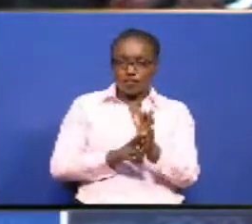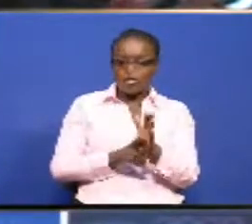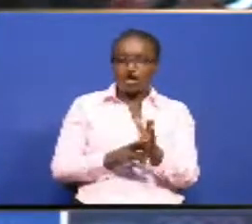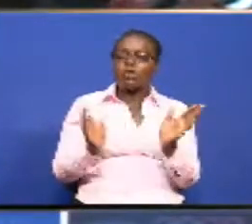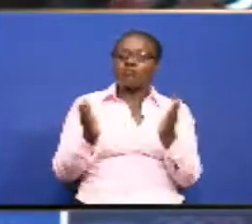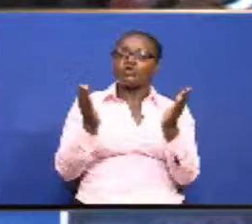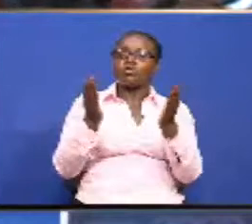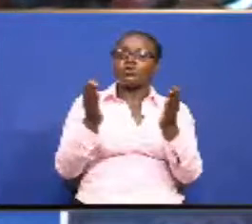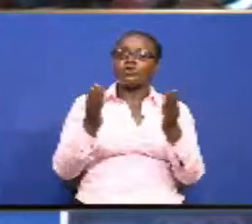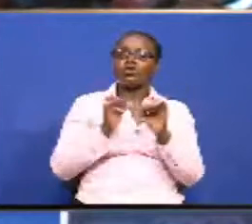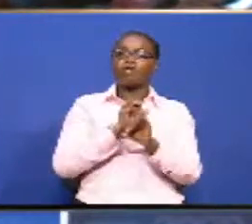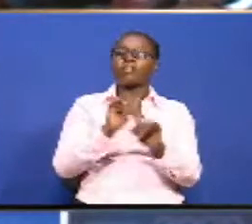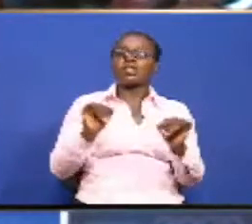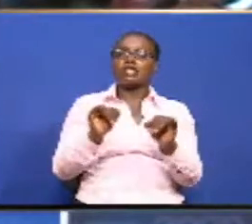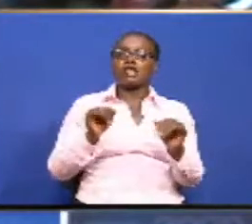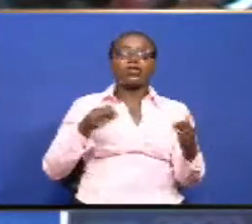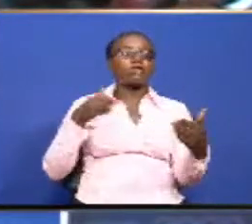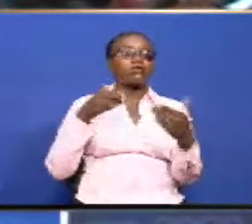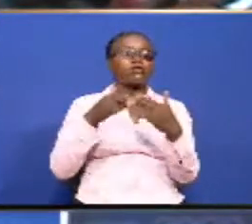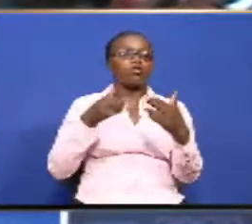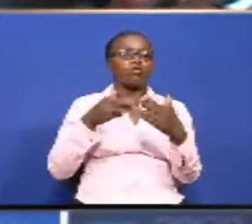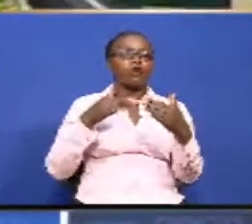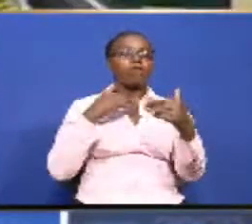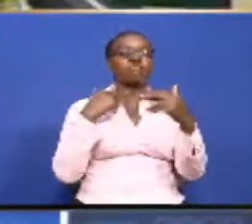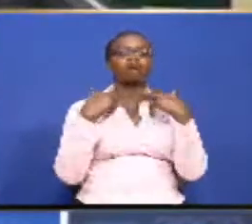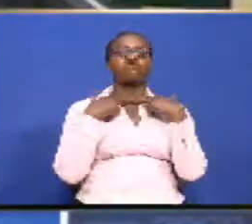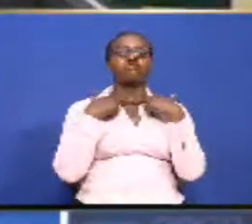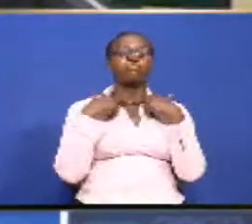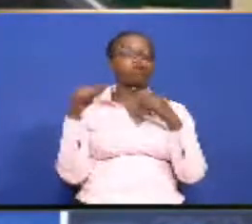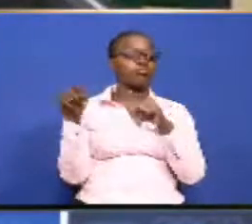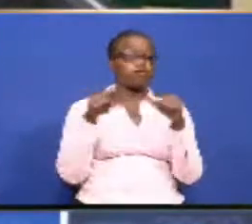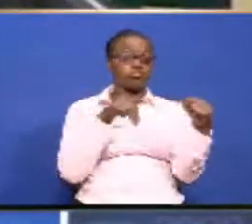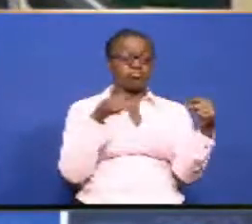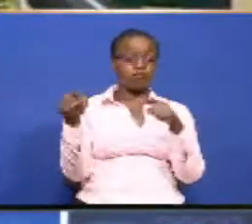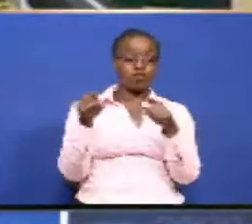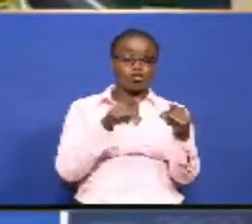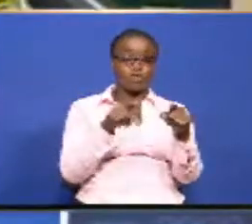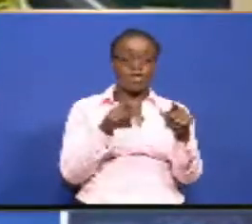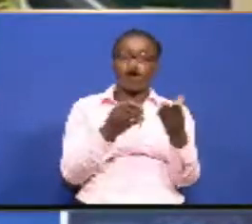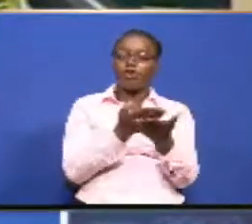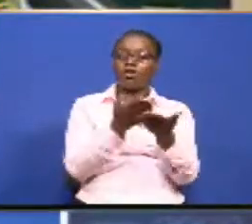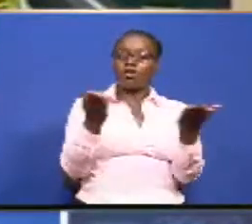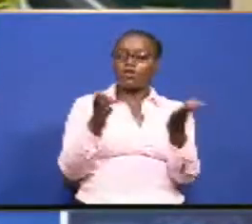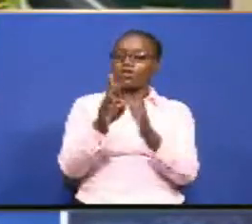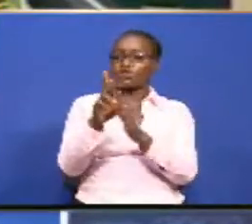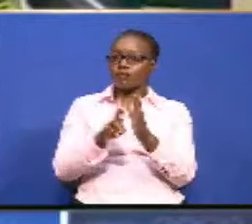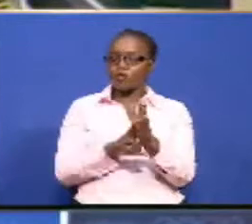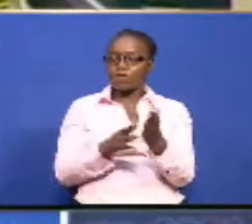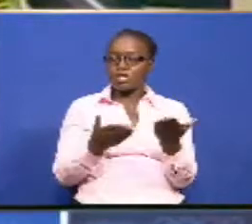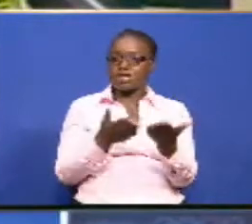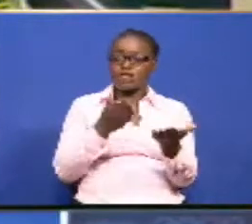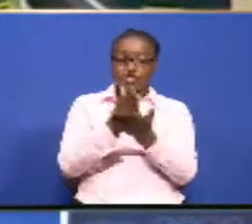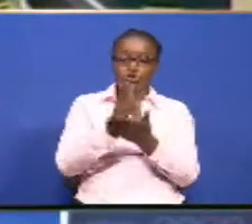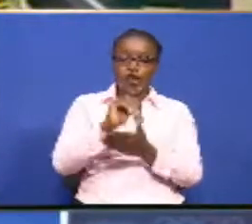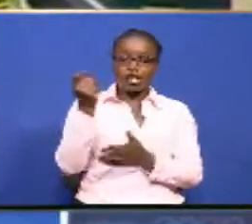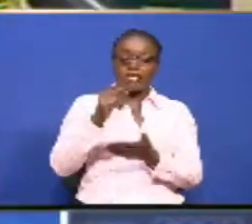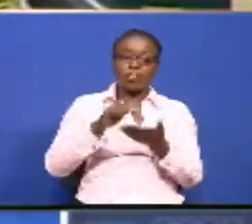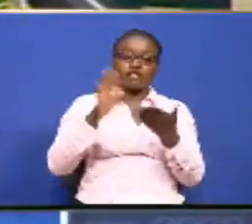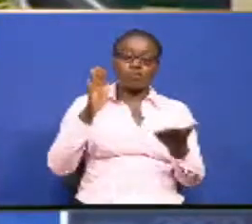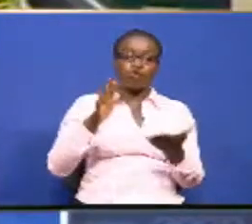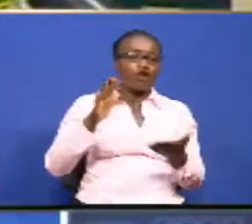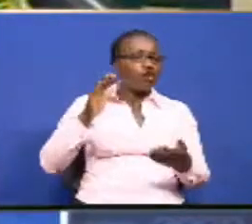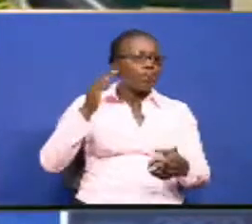hygiene and restriction of movements. Mr. Speaker, building on these measures in a way that ensures more Kenyans are gainfully